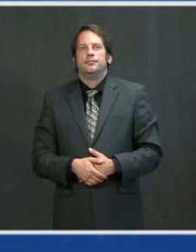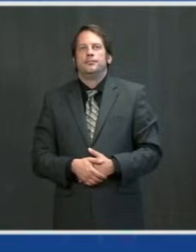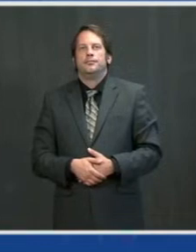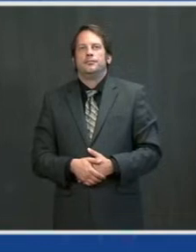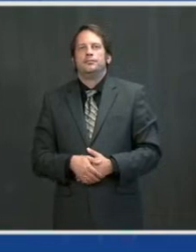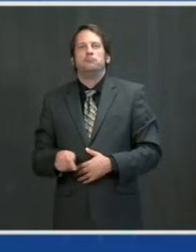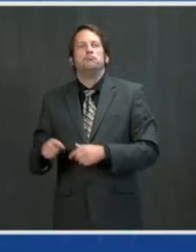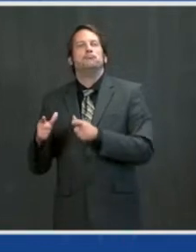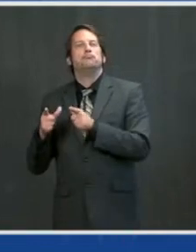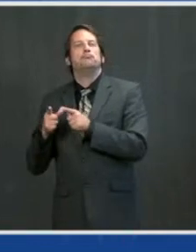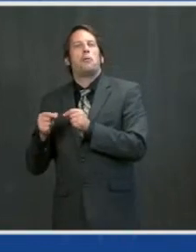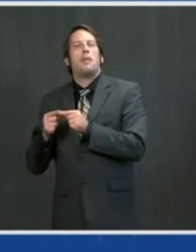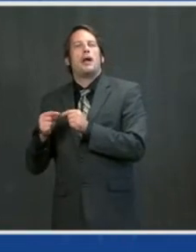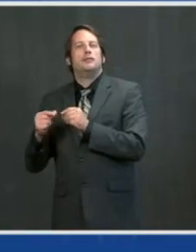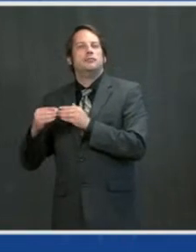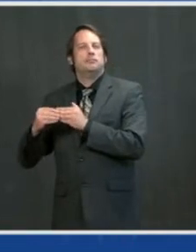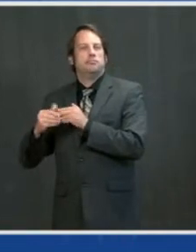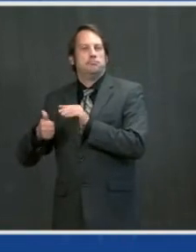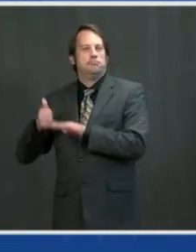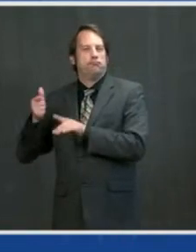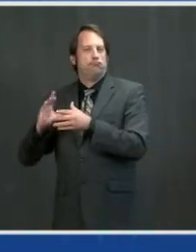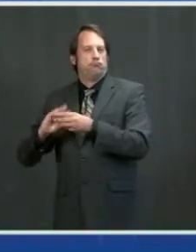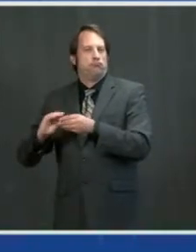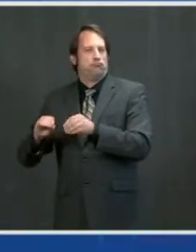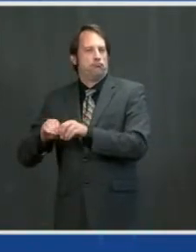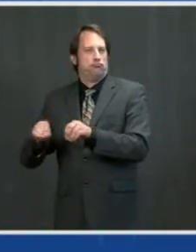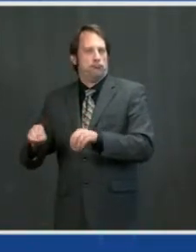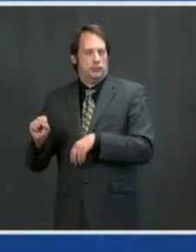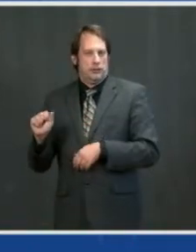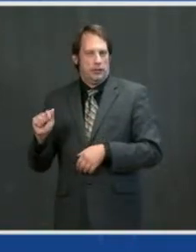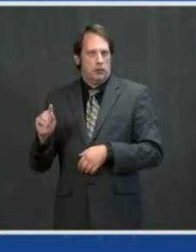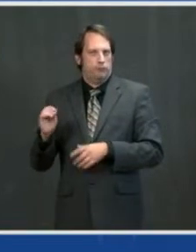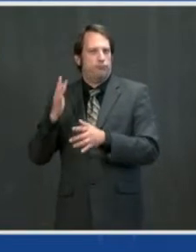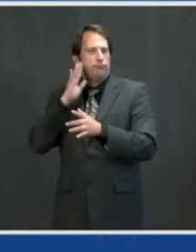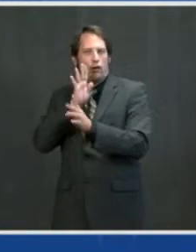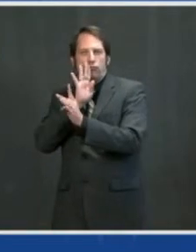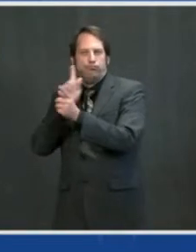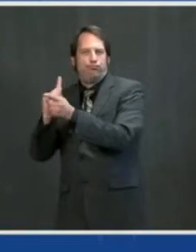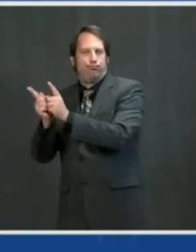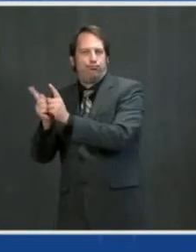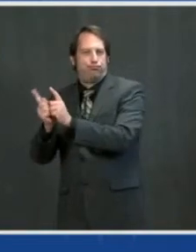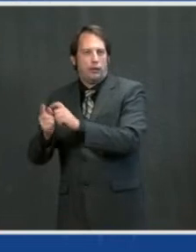It is truly a pleasure to be here in person visiting Washington, D.C.